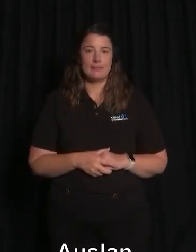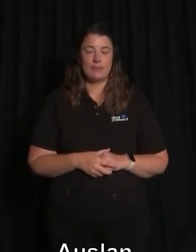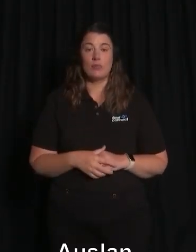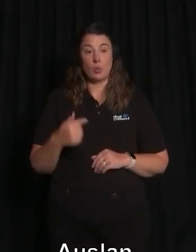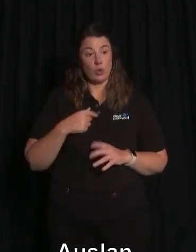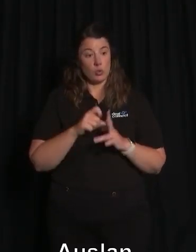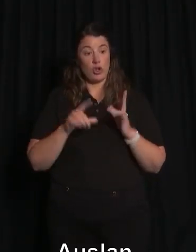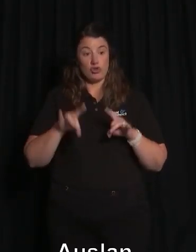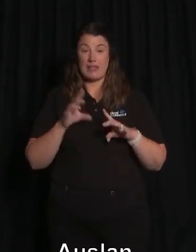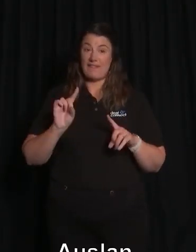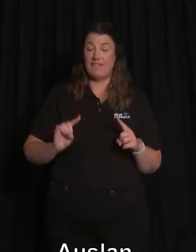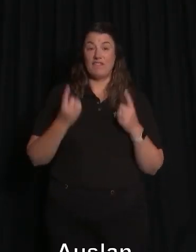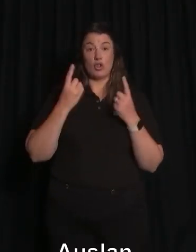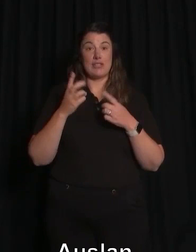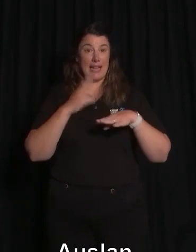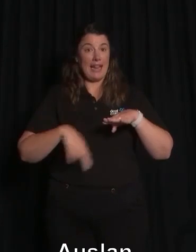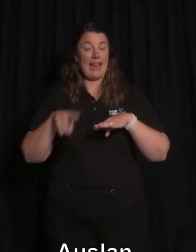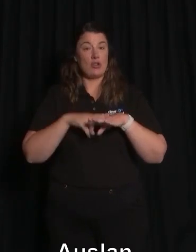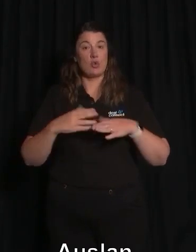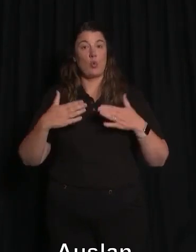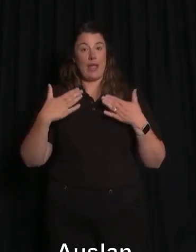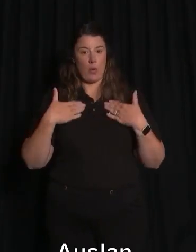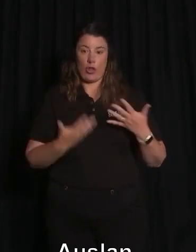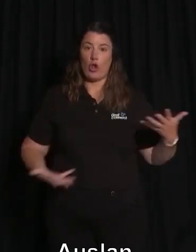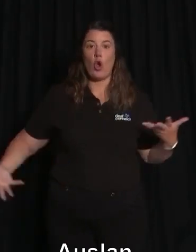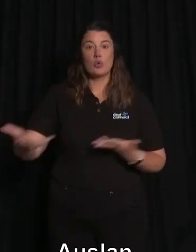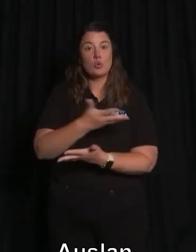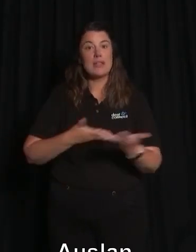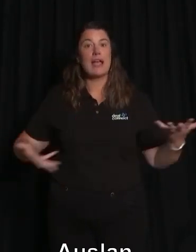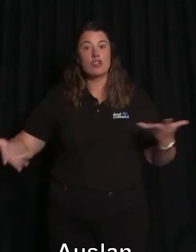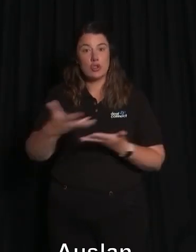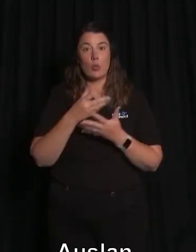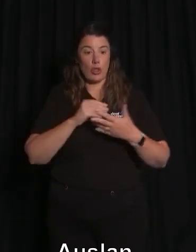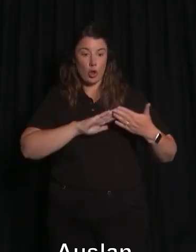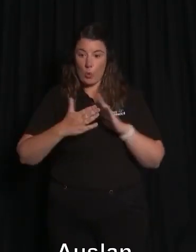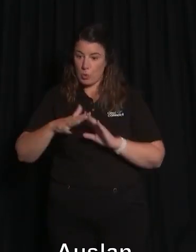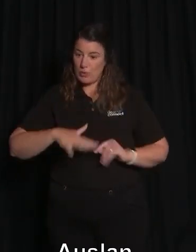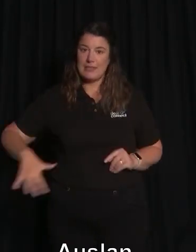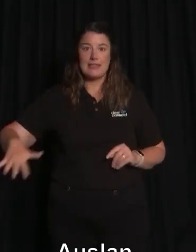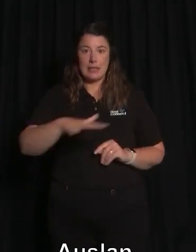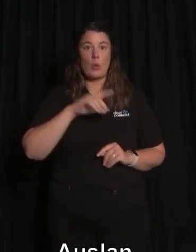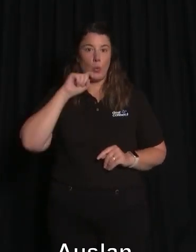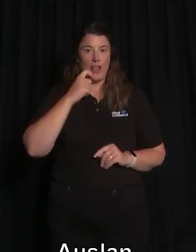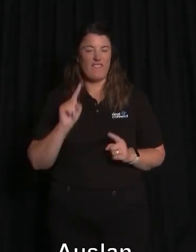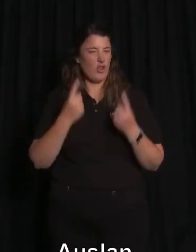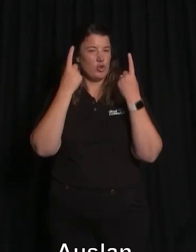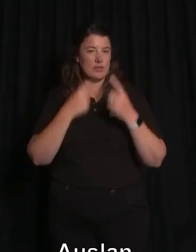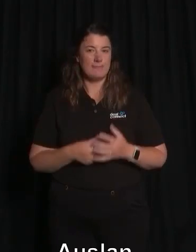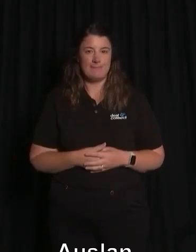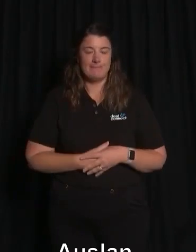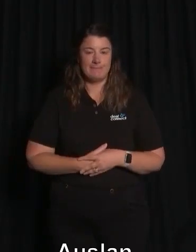Australia's first ever national health consultation with LGBTIQA+ people.